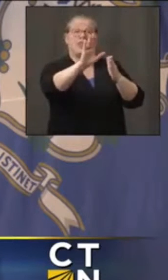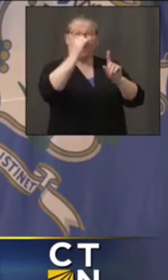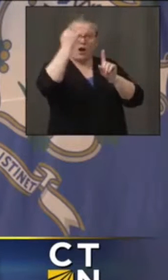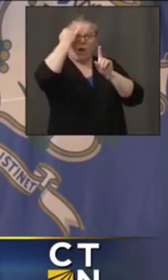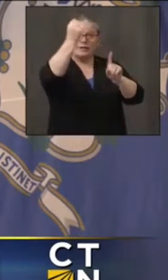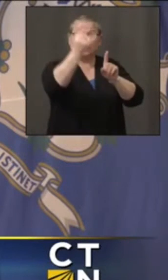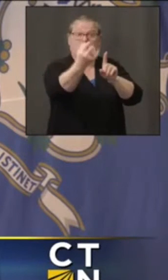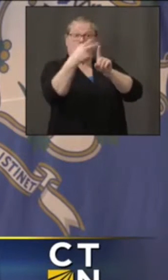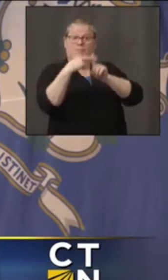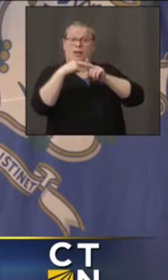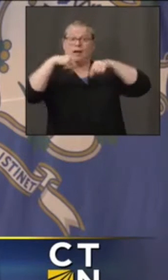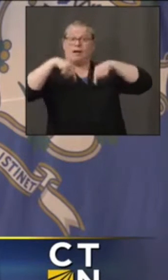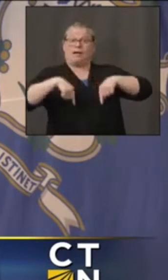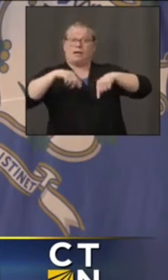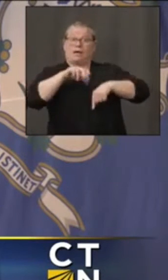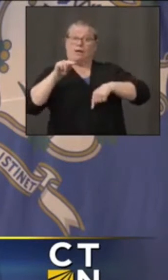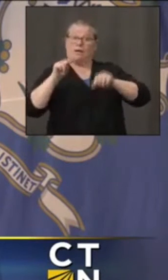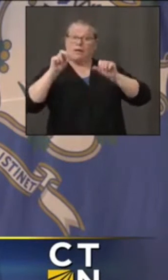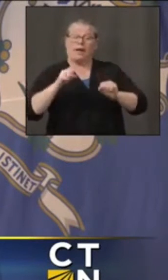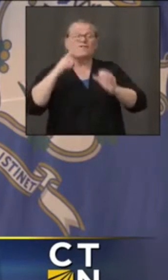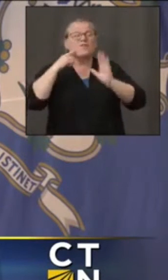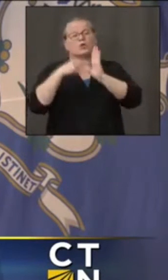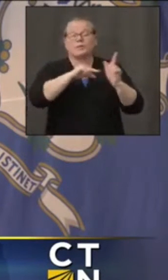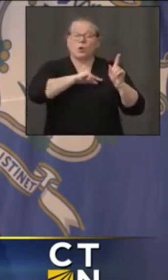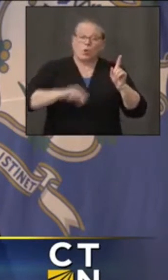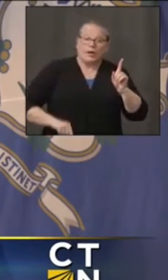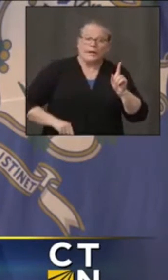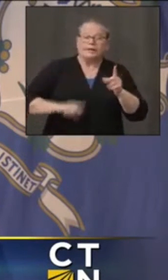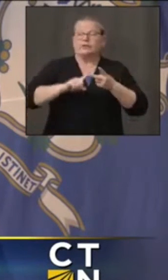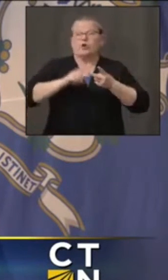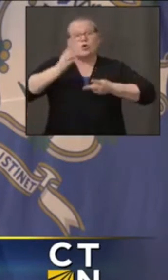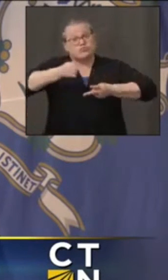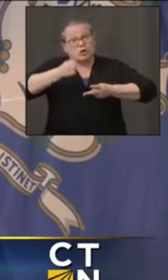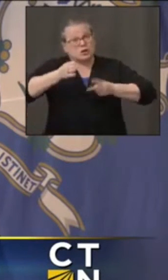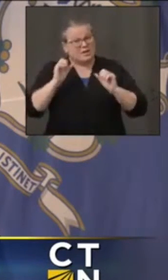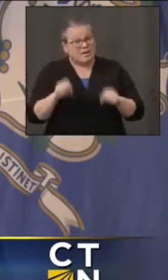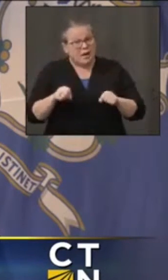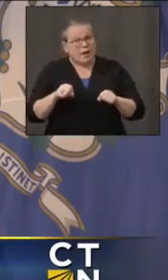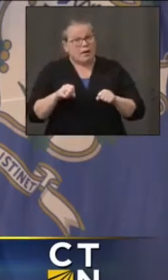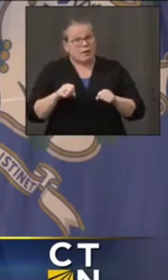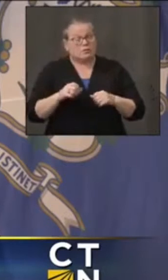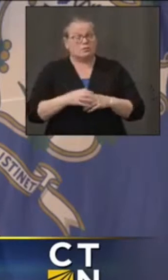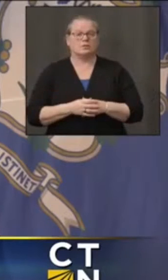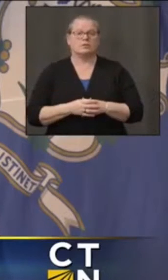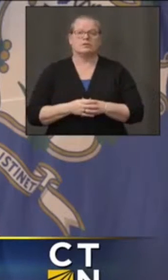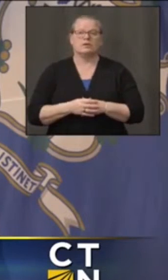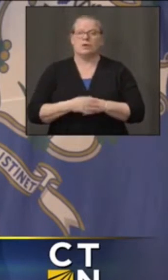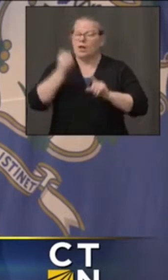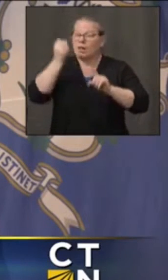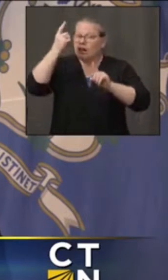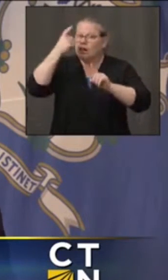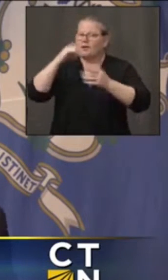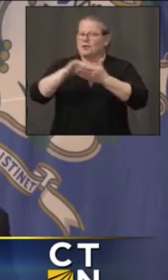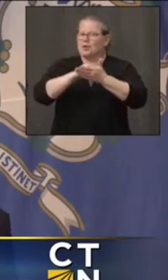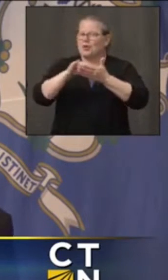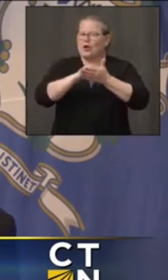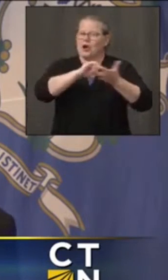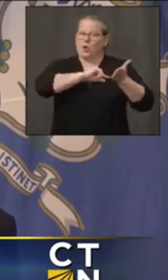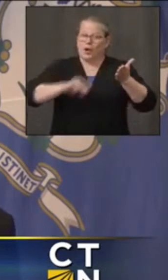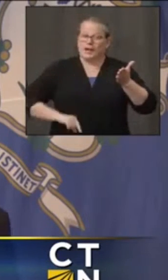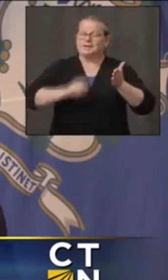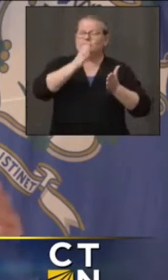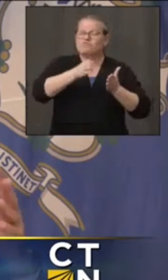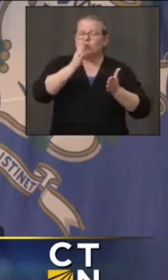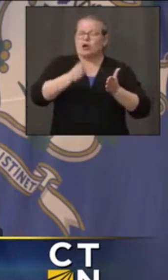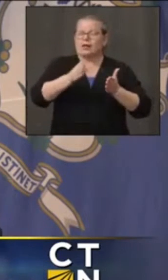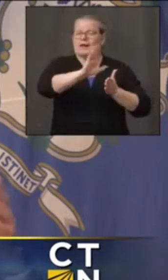like Queens and Brooklyn? Well, they've been very strict about the lockdown in Queens and Brooklyn, but it also reminds you